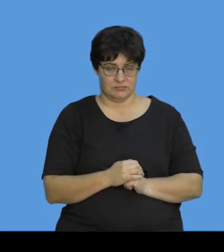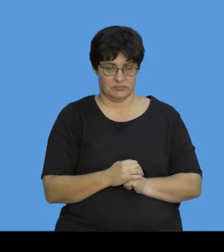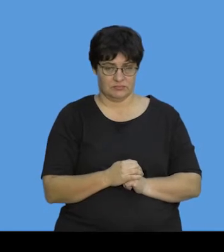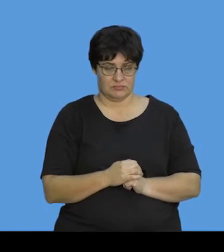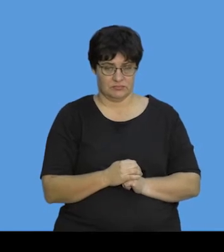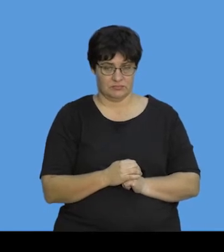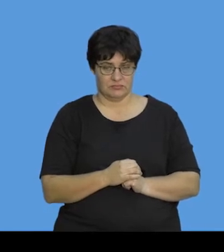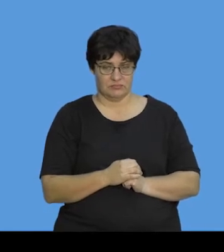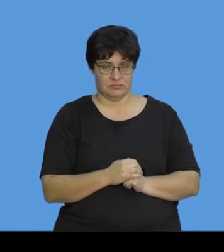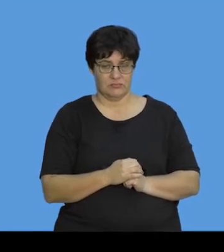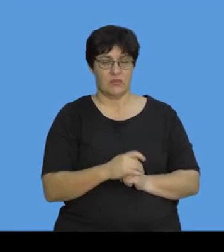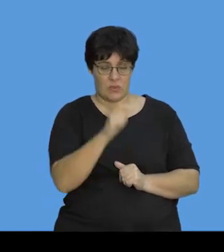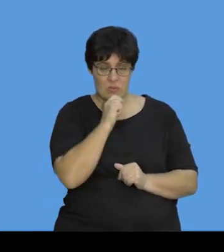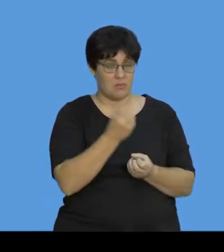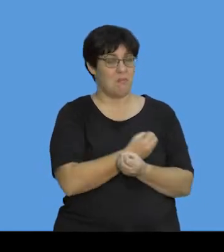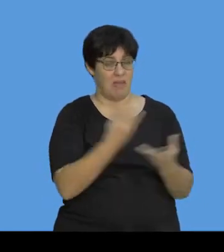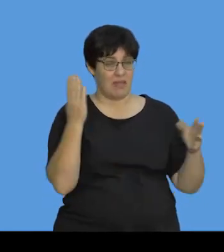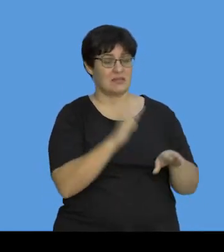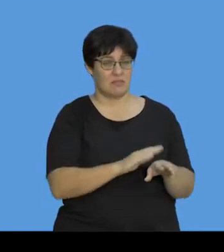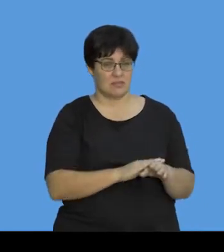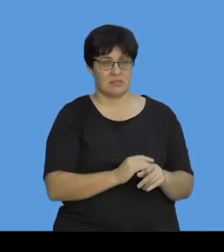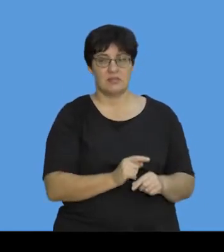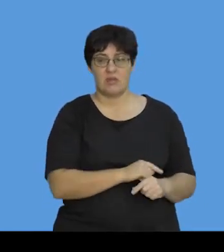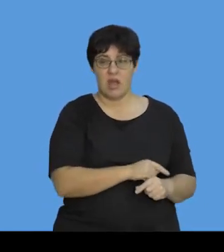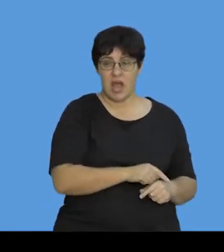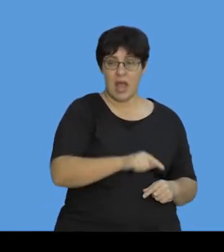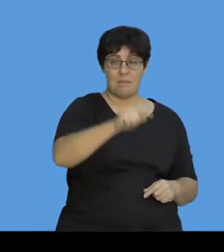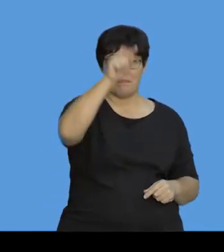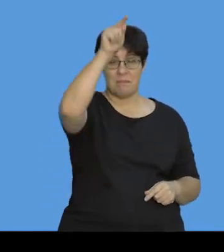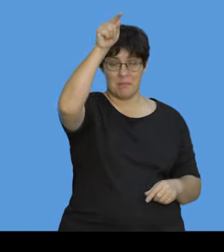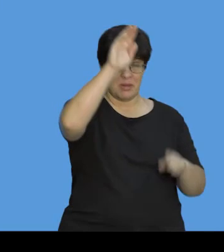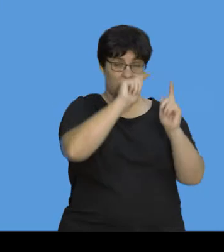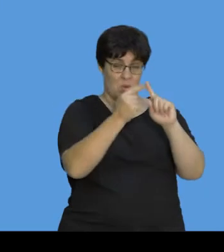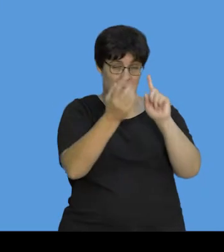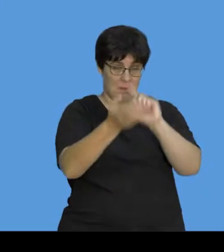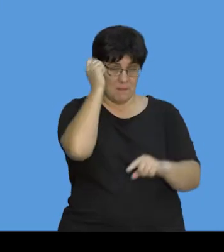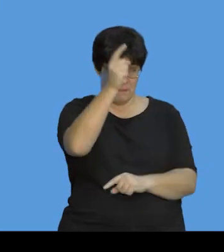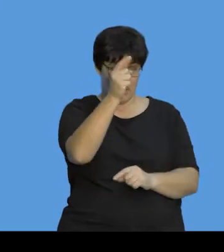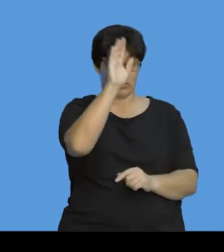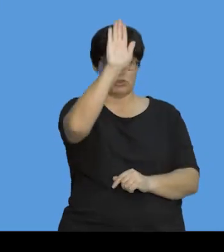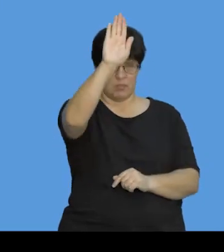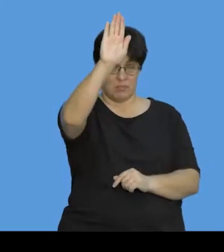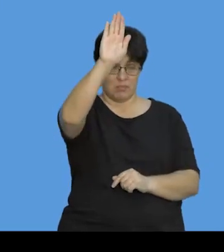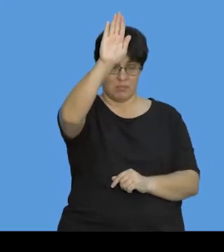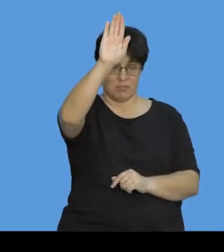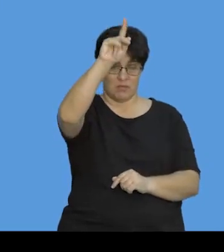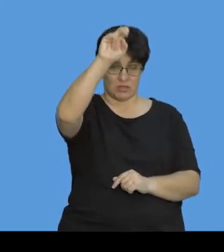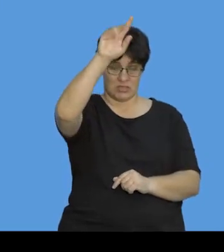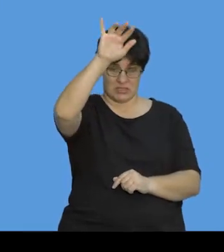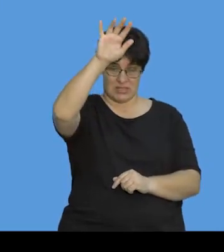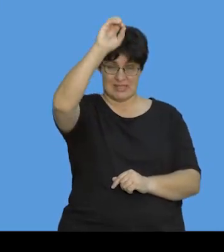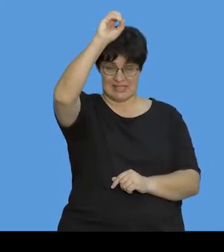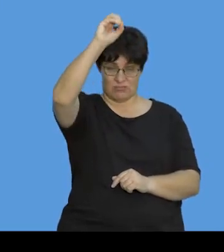down. They're going to use that often. So the time it takes to get to this point where it stops, so